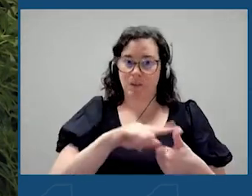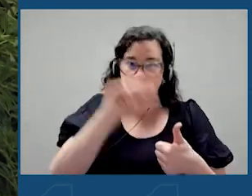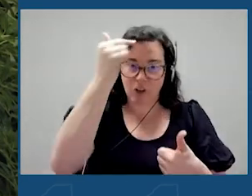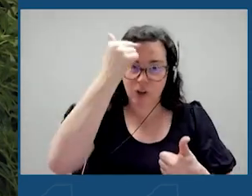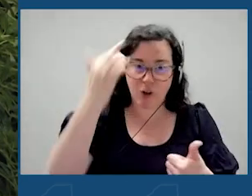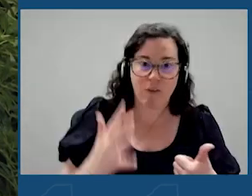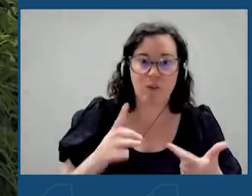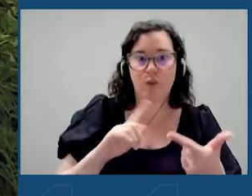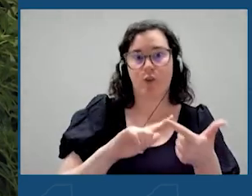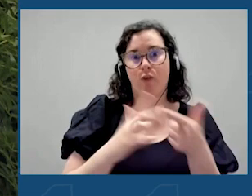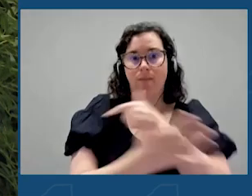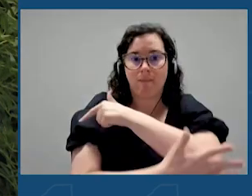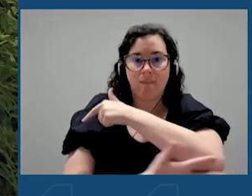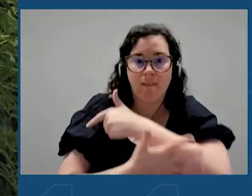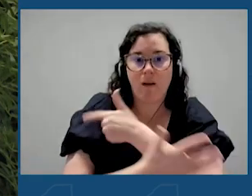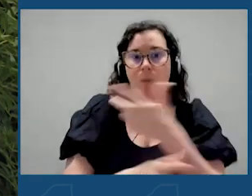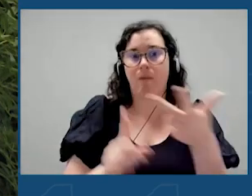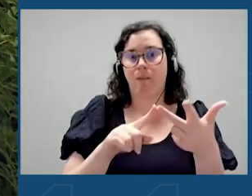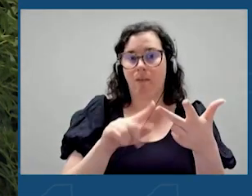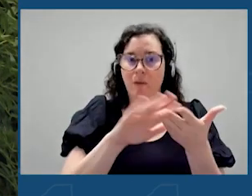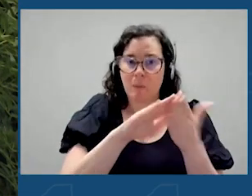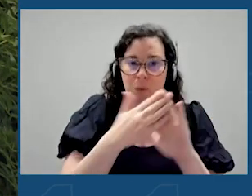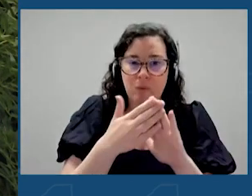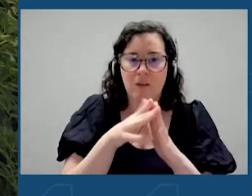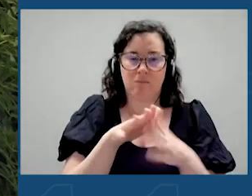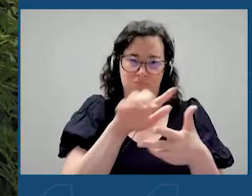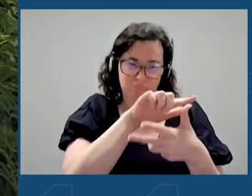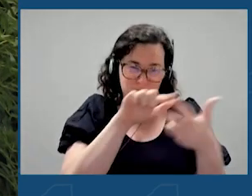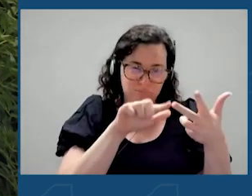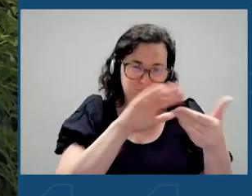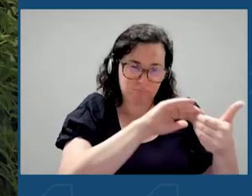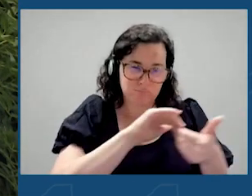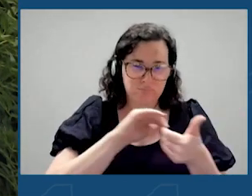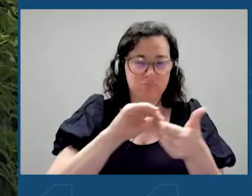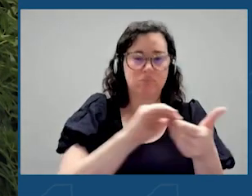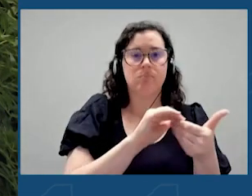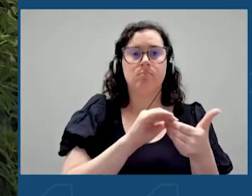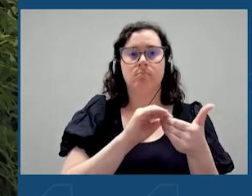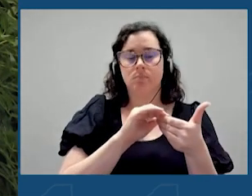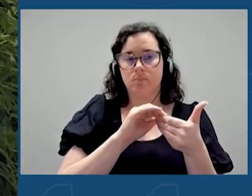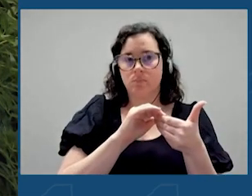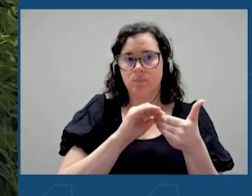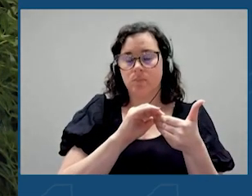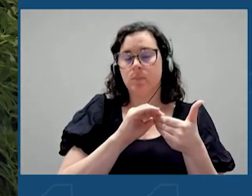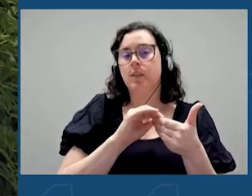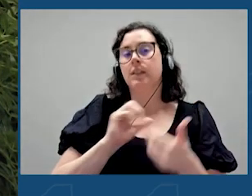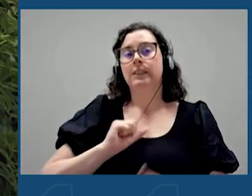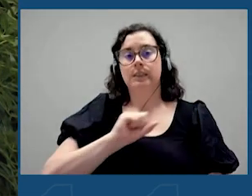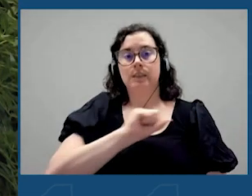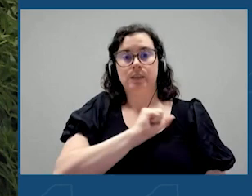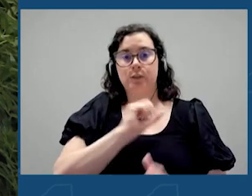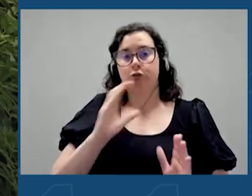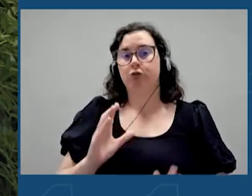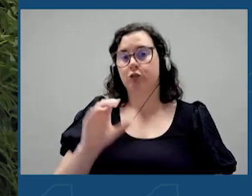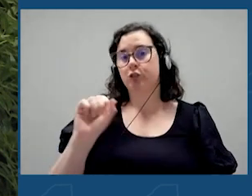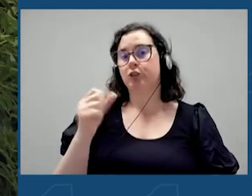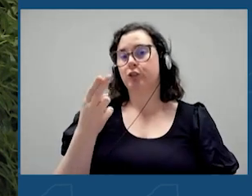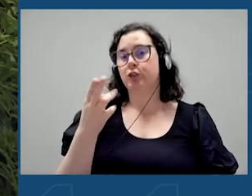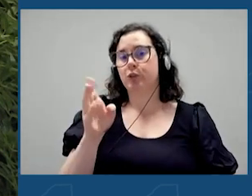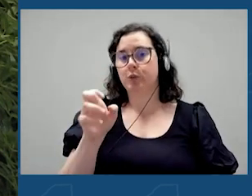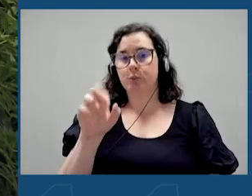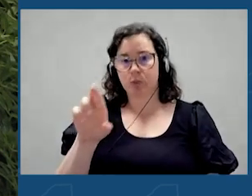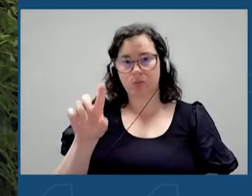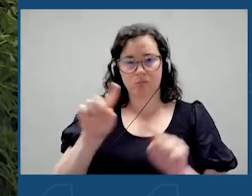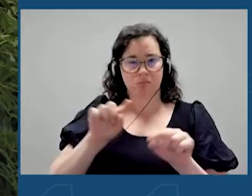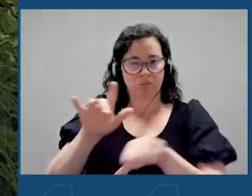community. We have even the feds, you know, Senator Schumer was here, so we're all coming together for what we're